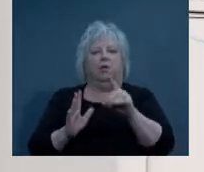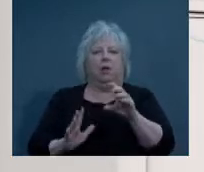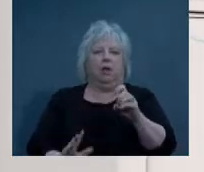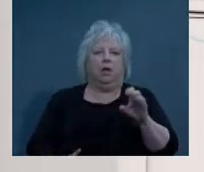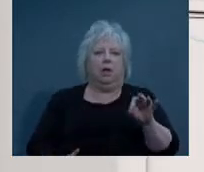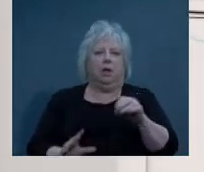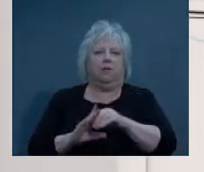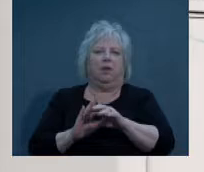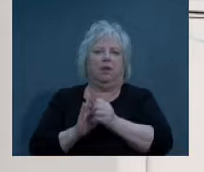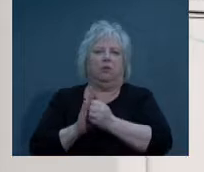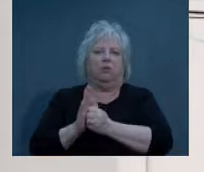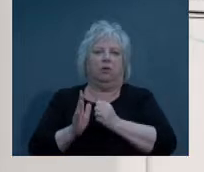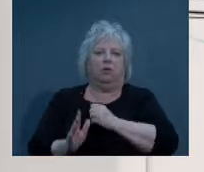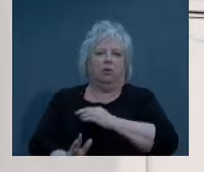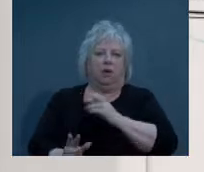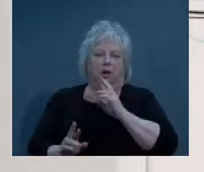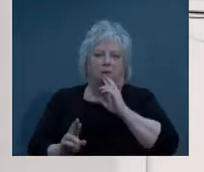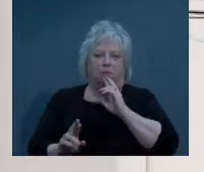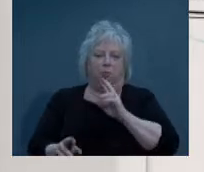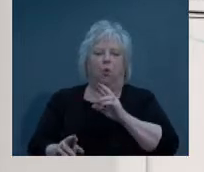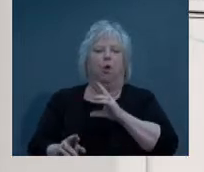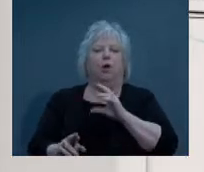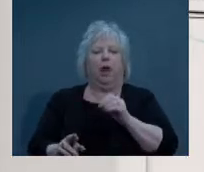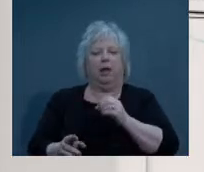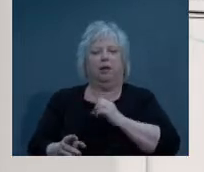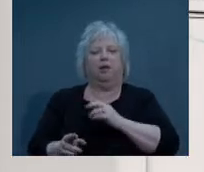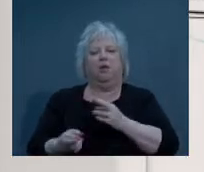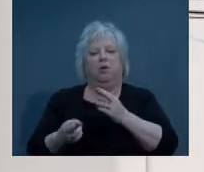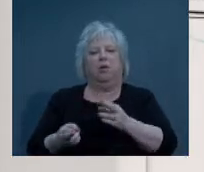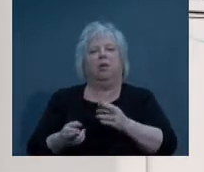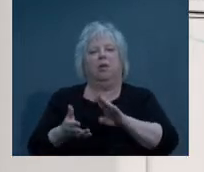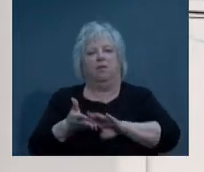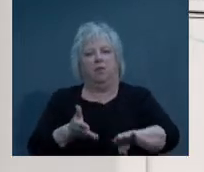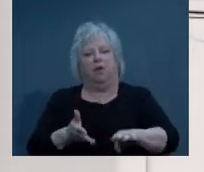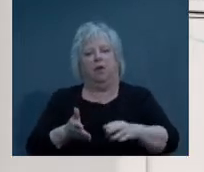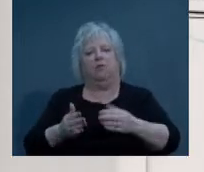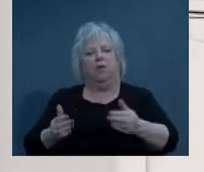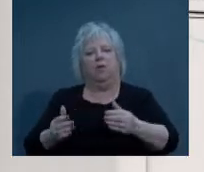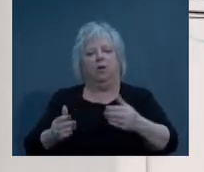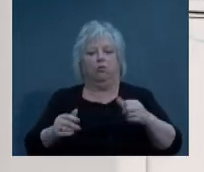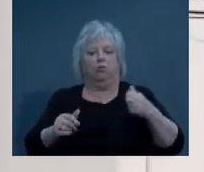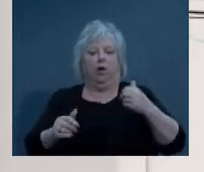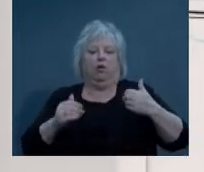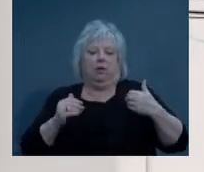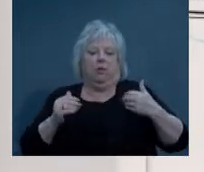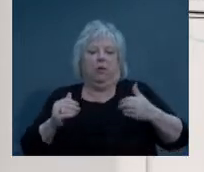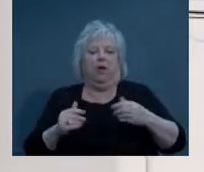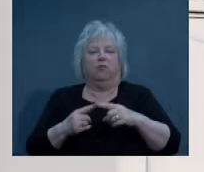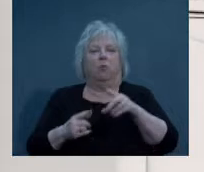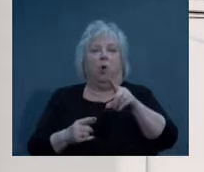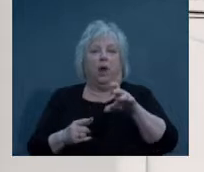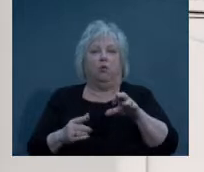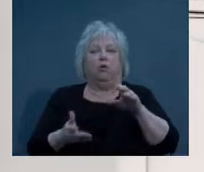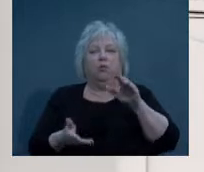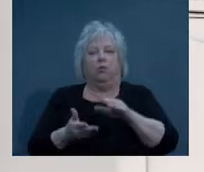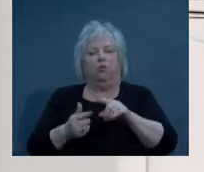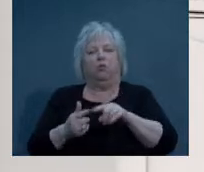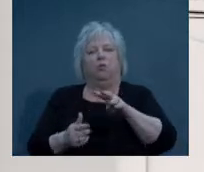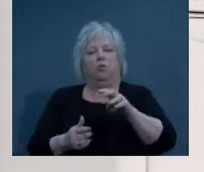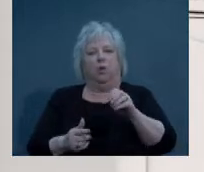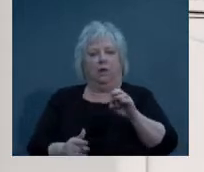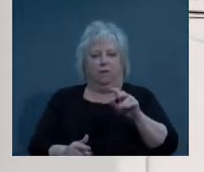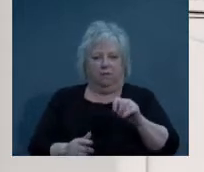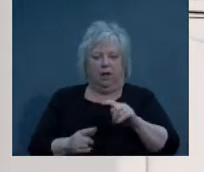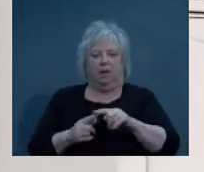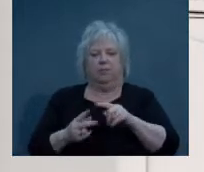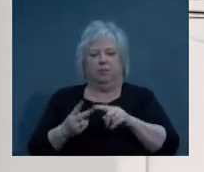staff report. Staff also recommends approval of the variance to reduce the rear setback from 100 feet to 40 feet. Staff recommends the